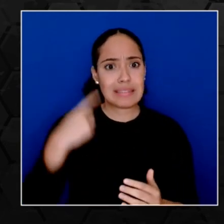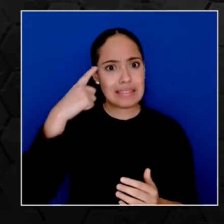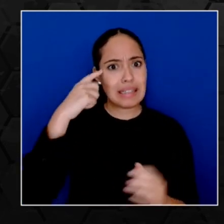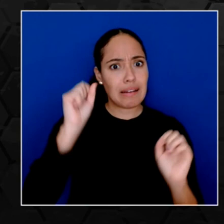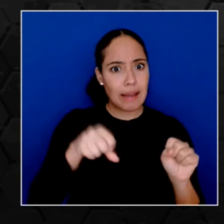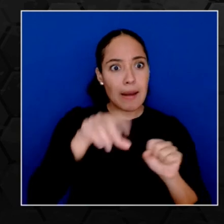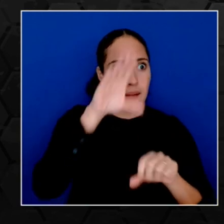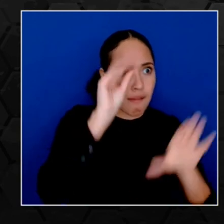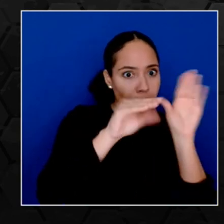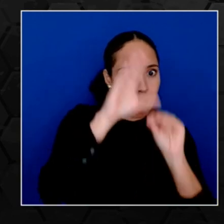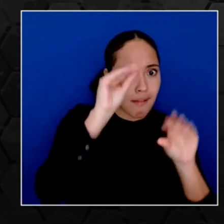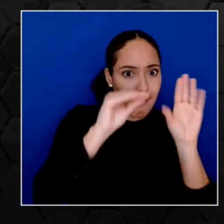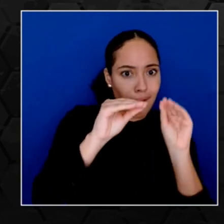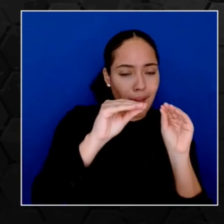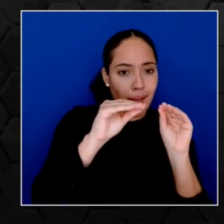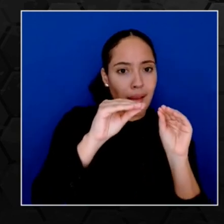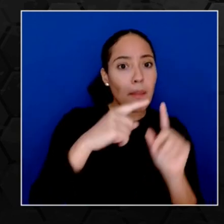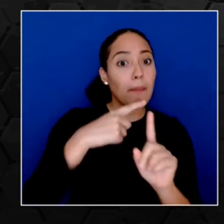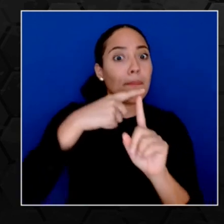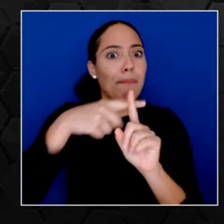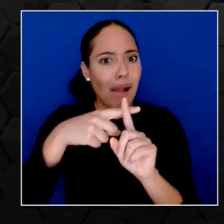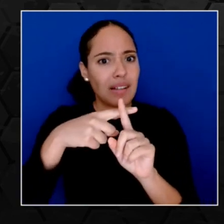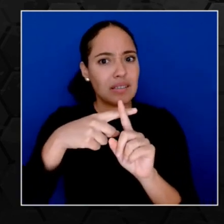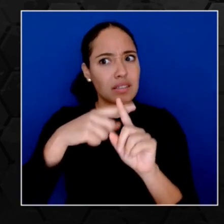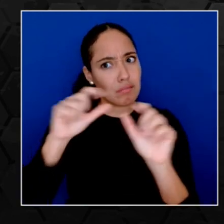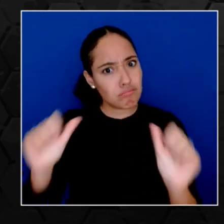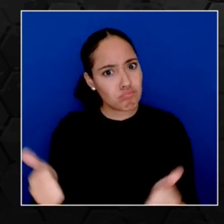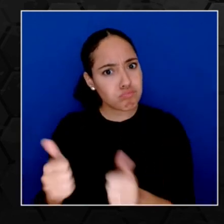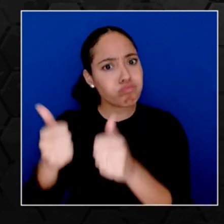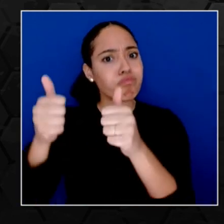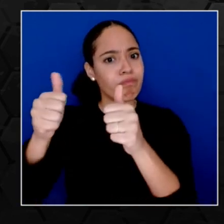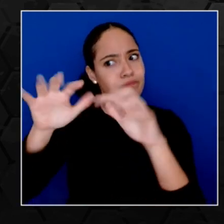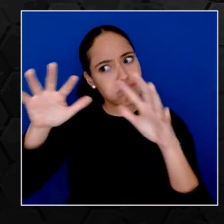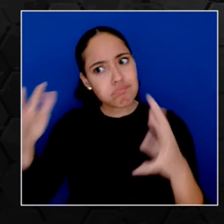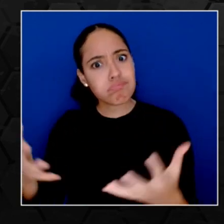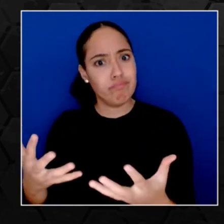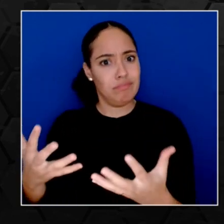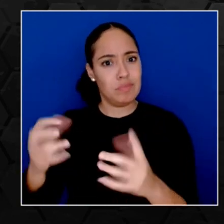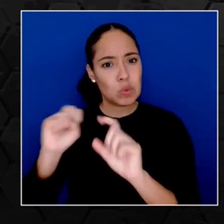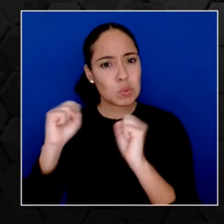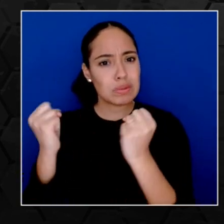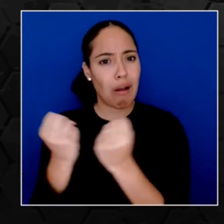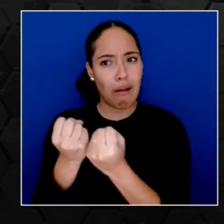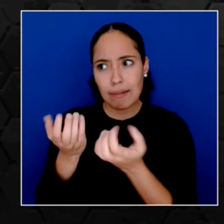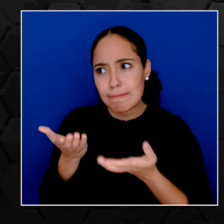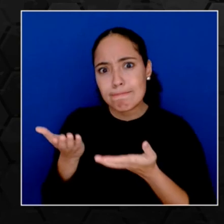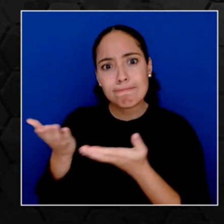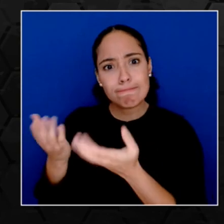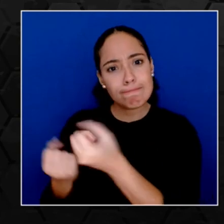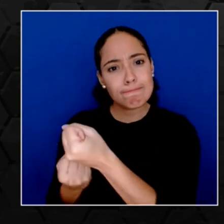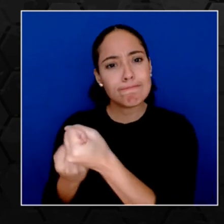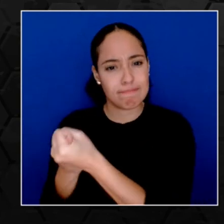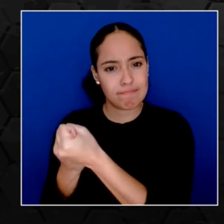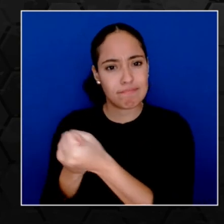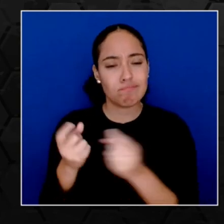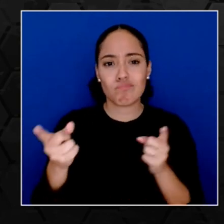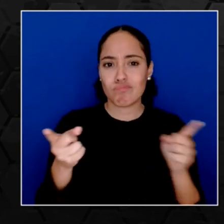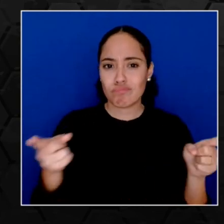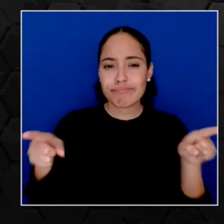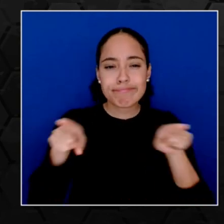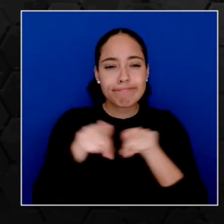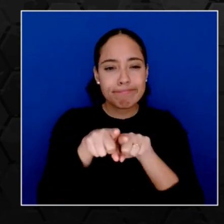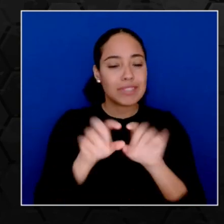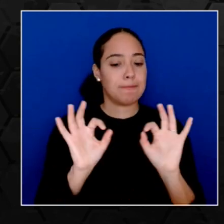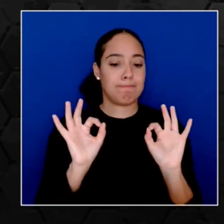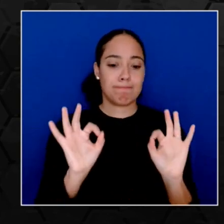actually kind of make a positive impact to the society because like planting trees is something which is very good for the environment. So this is all